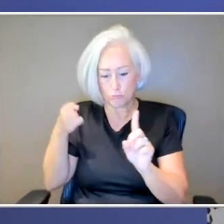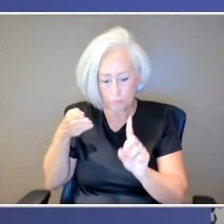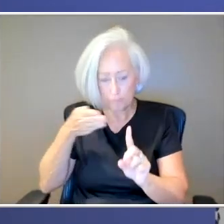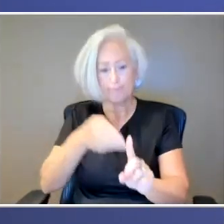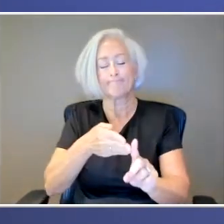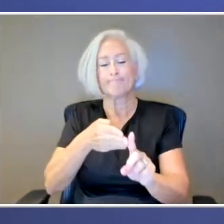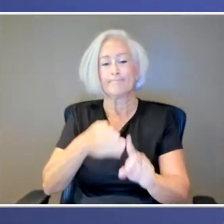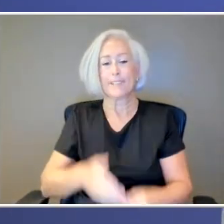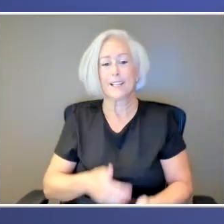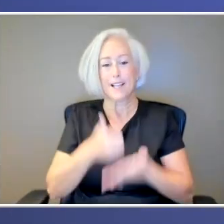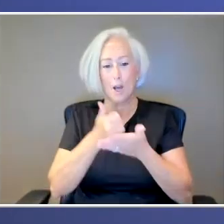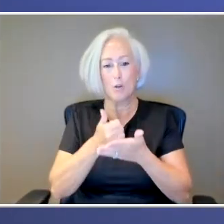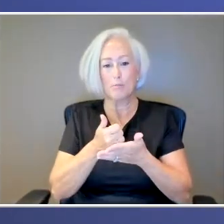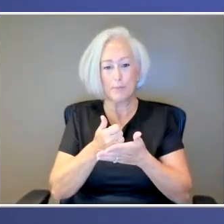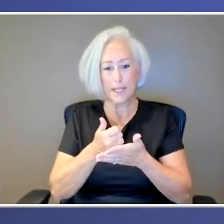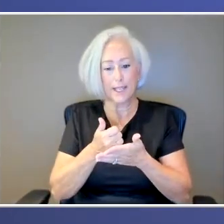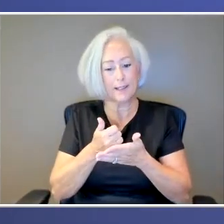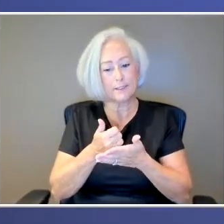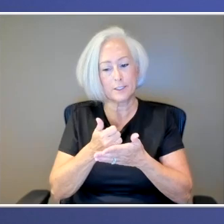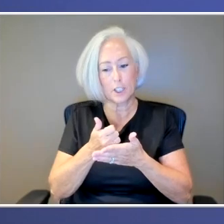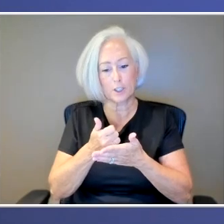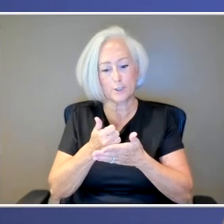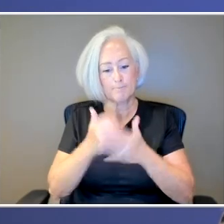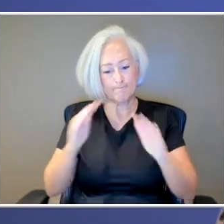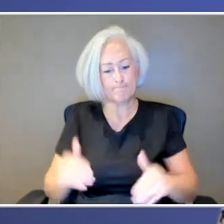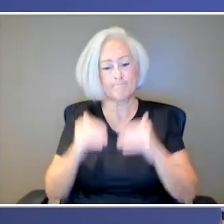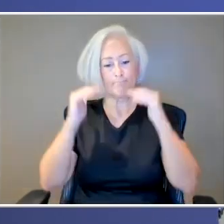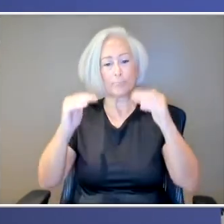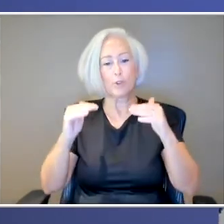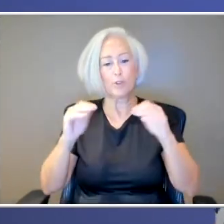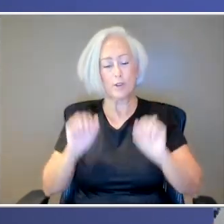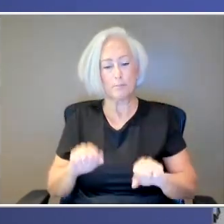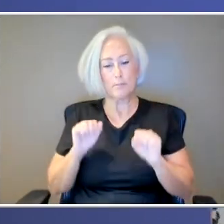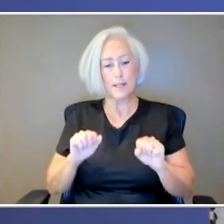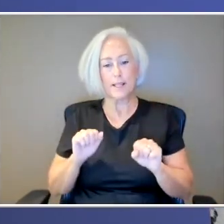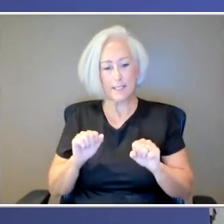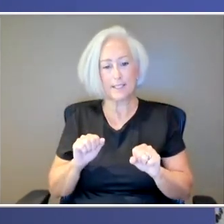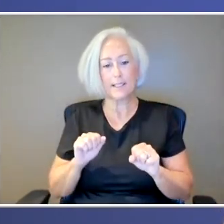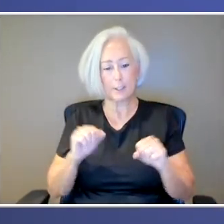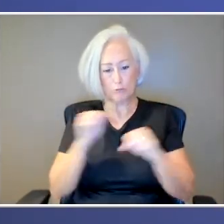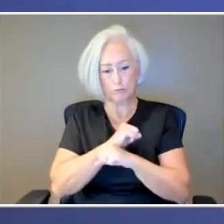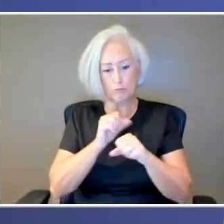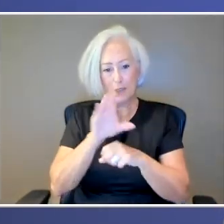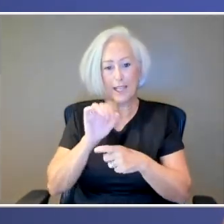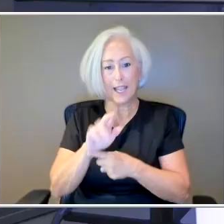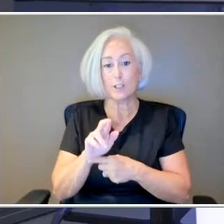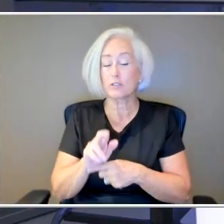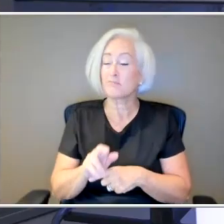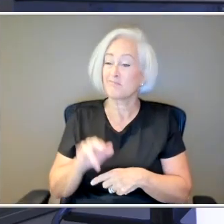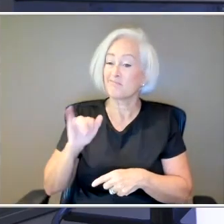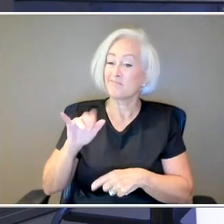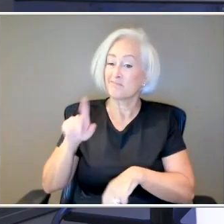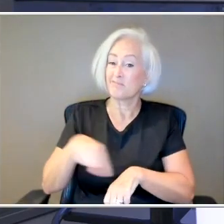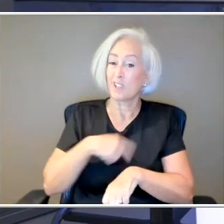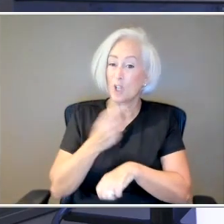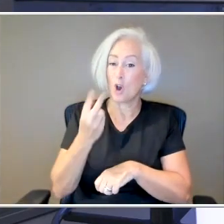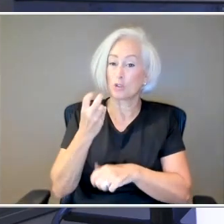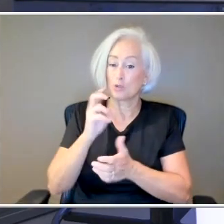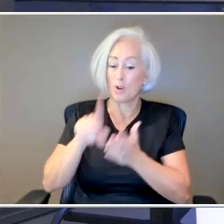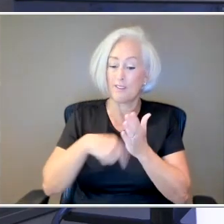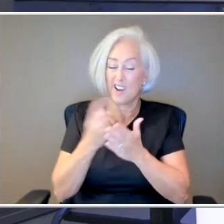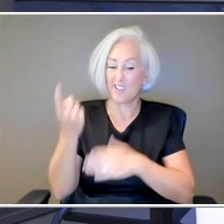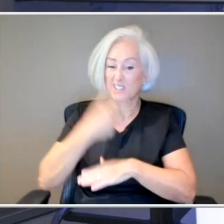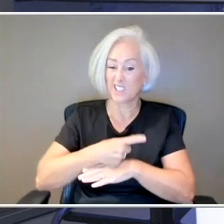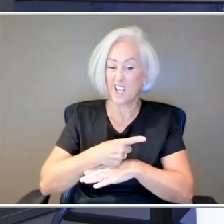back. But yeah, it was a lot. Those were some really long 12-hour days. Yeah. Terry, what's your treatment